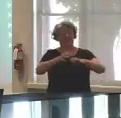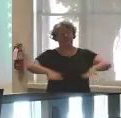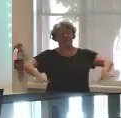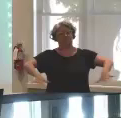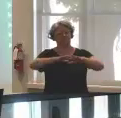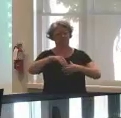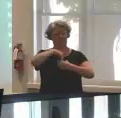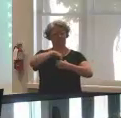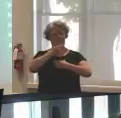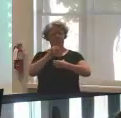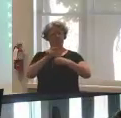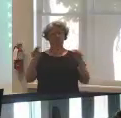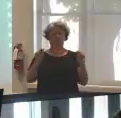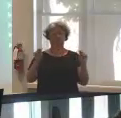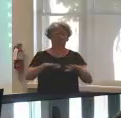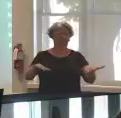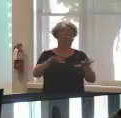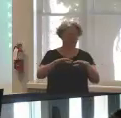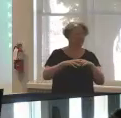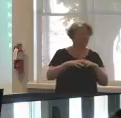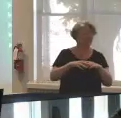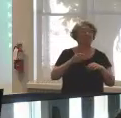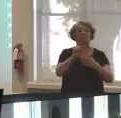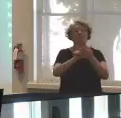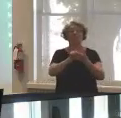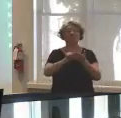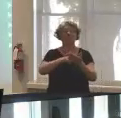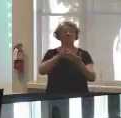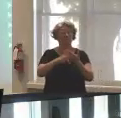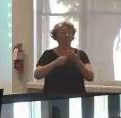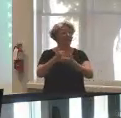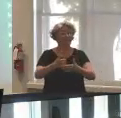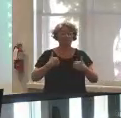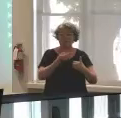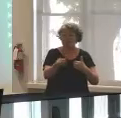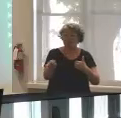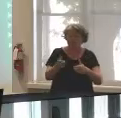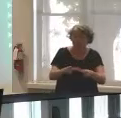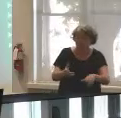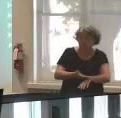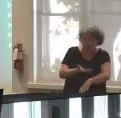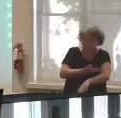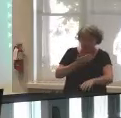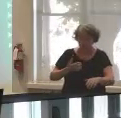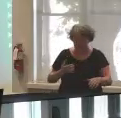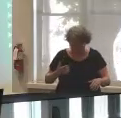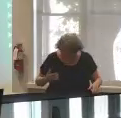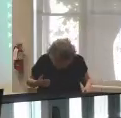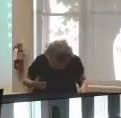Our virtual tutoring program provides weekly academic support for newcomer youth, helping them improve their language skills and gain the